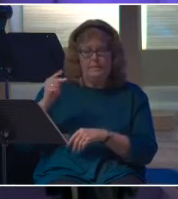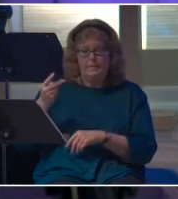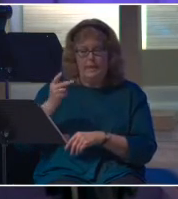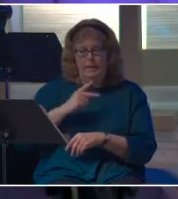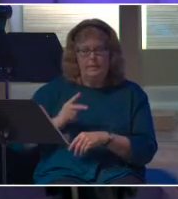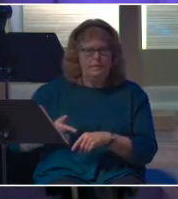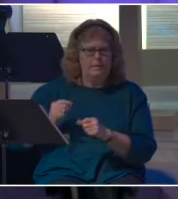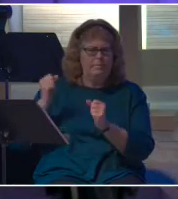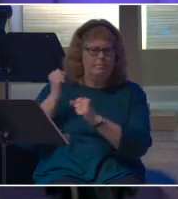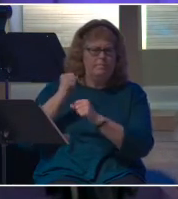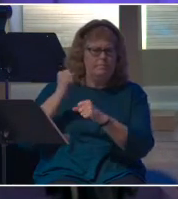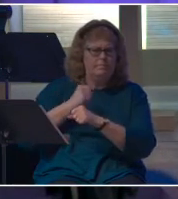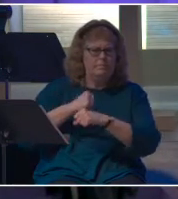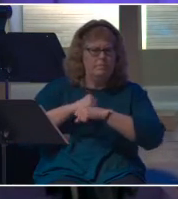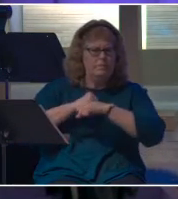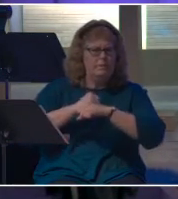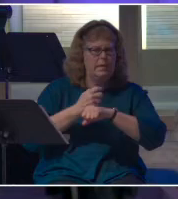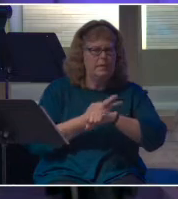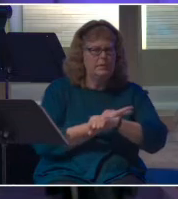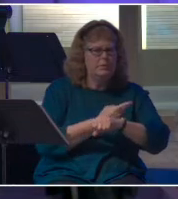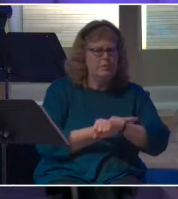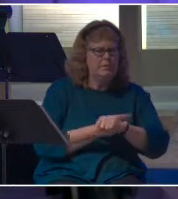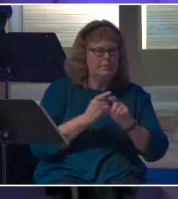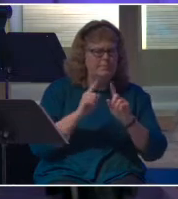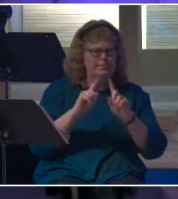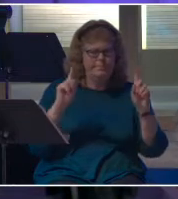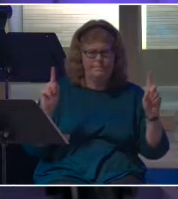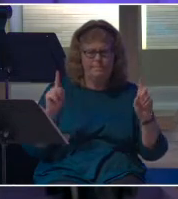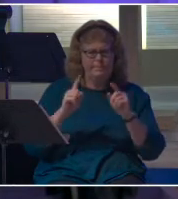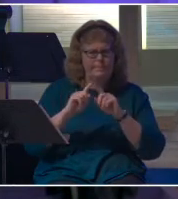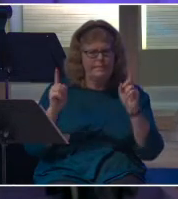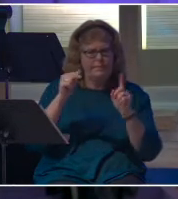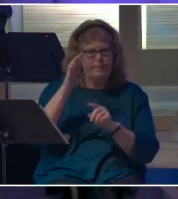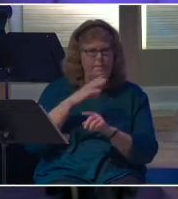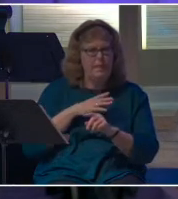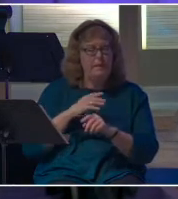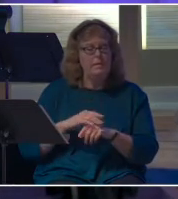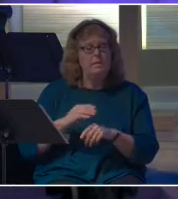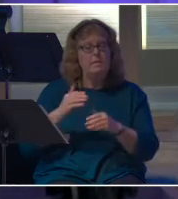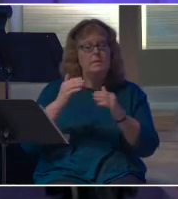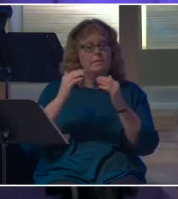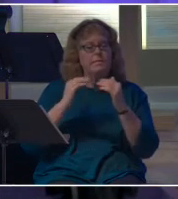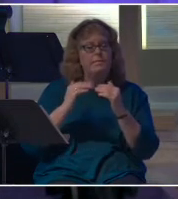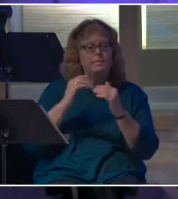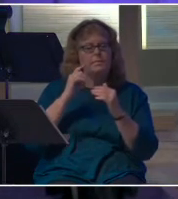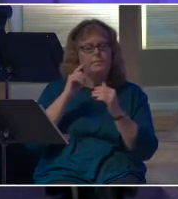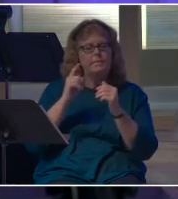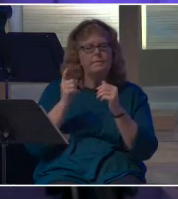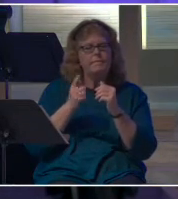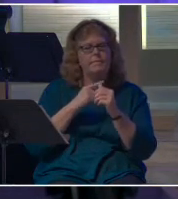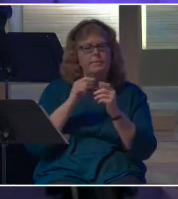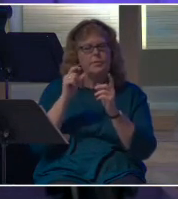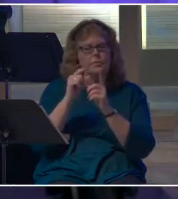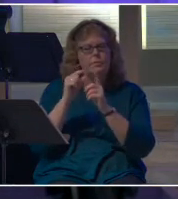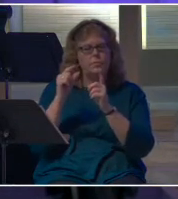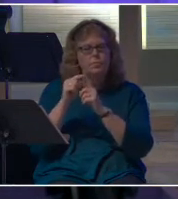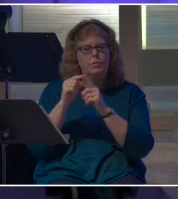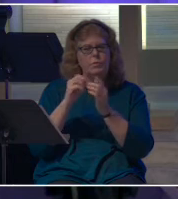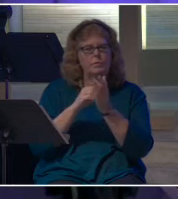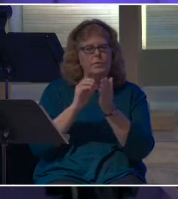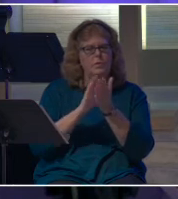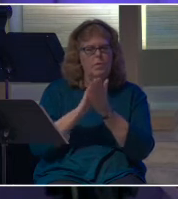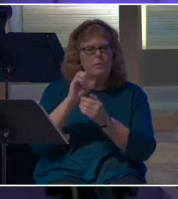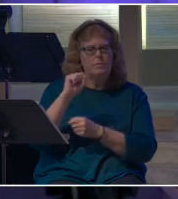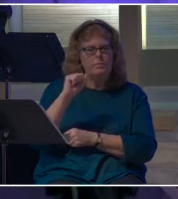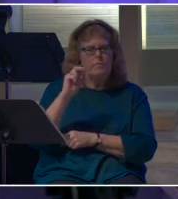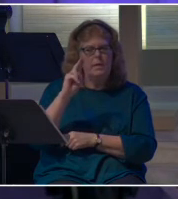can protect sheep. Okay? Two very different men. Next, notice the first words recorded by